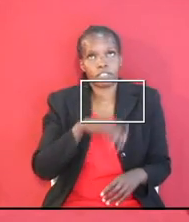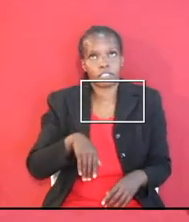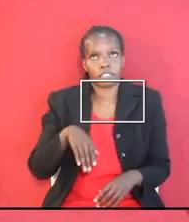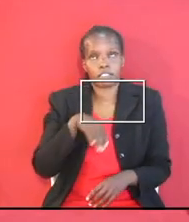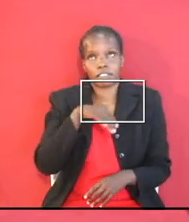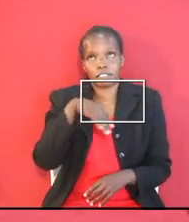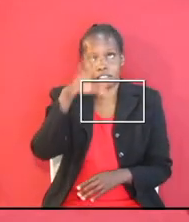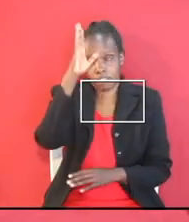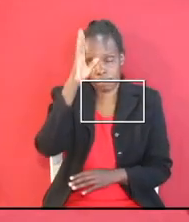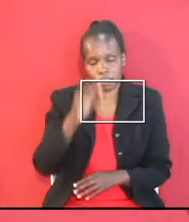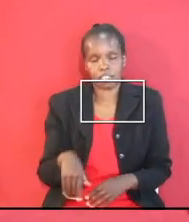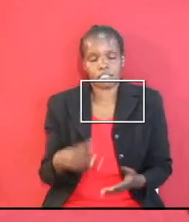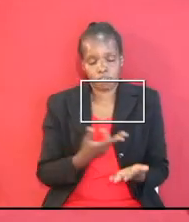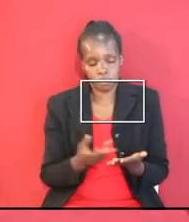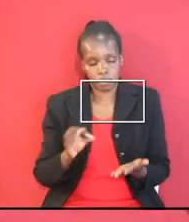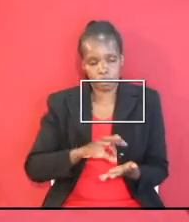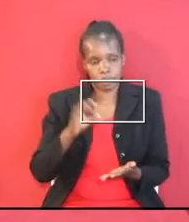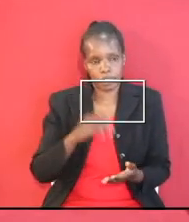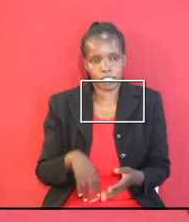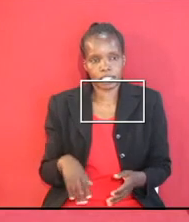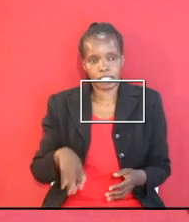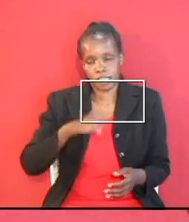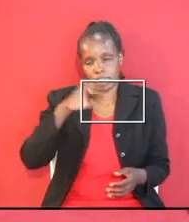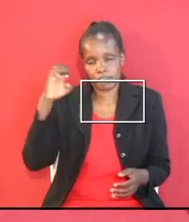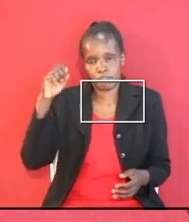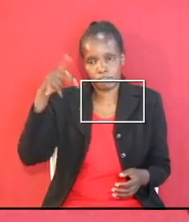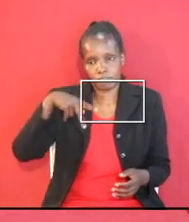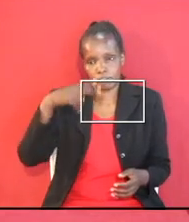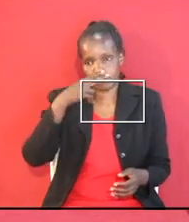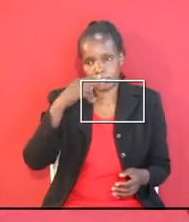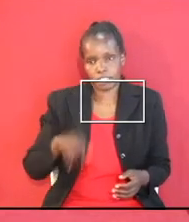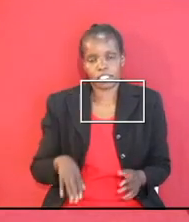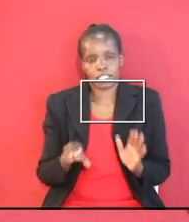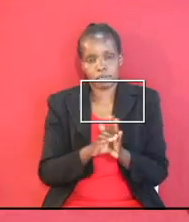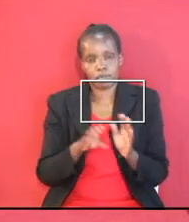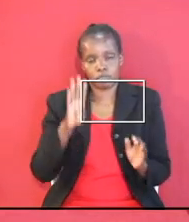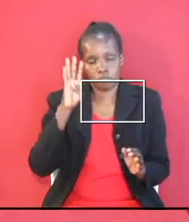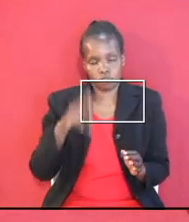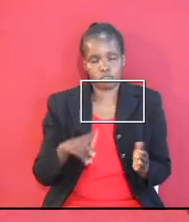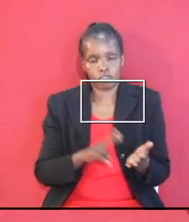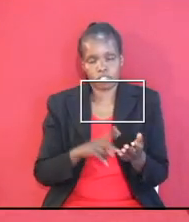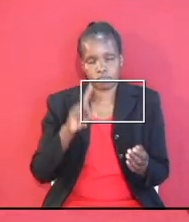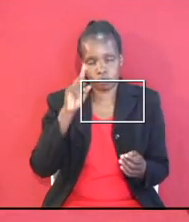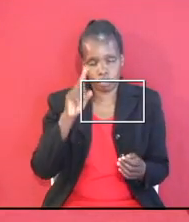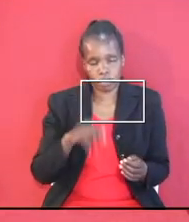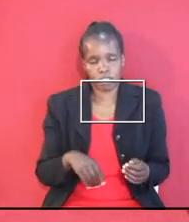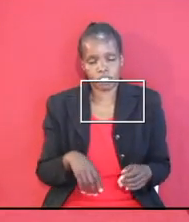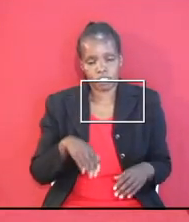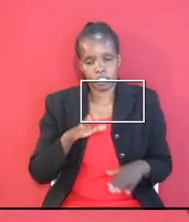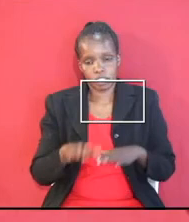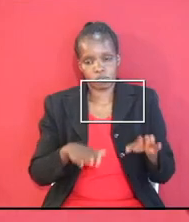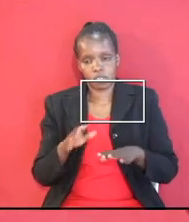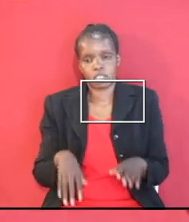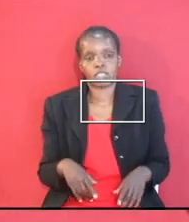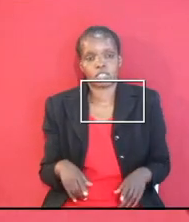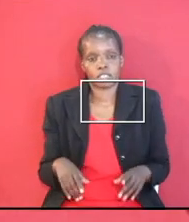Holy Spirit. Ephesians chapter 4, verse 1 through 3. The Bible is telling us that we should walk worthy of